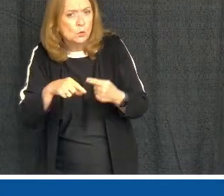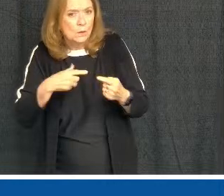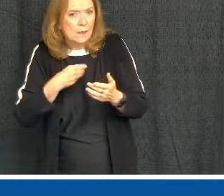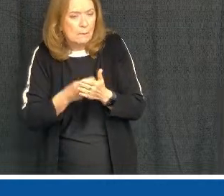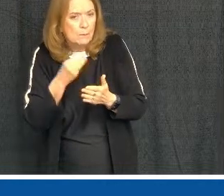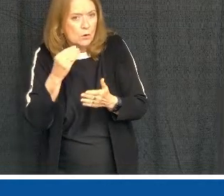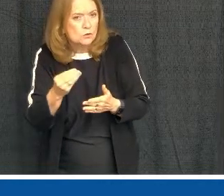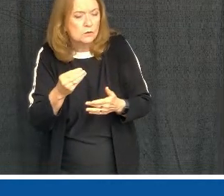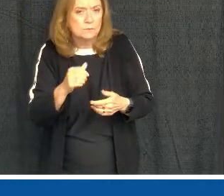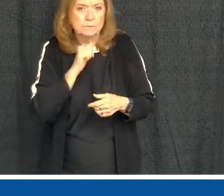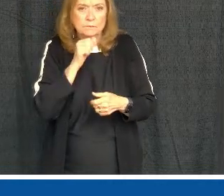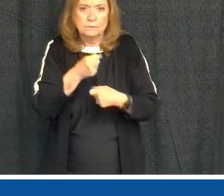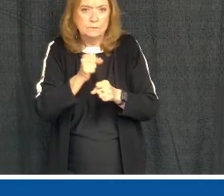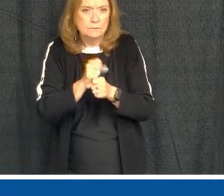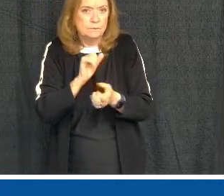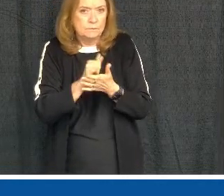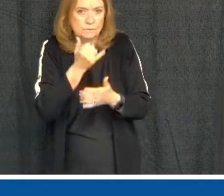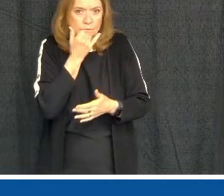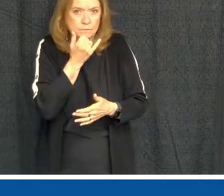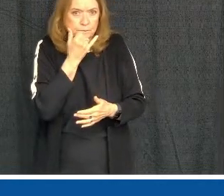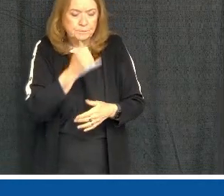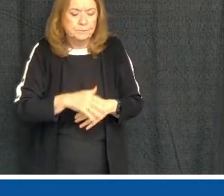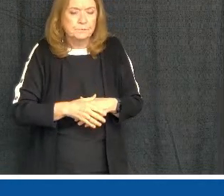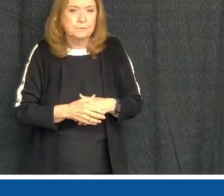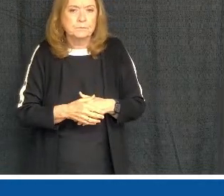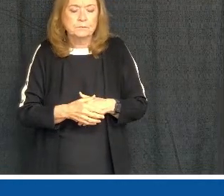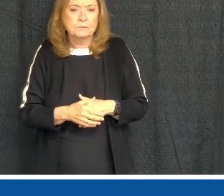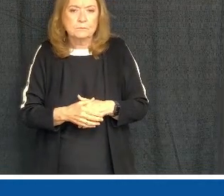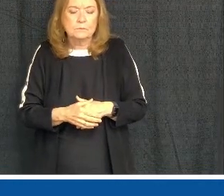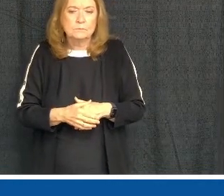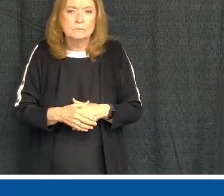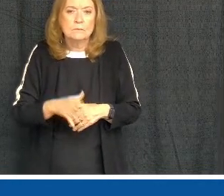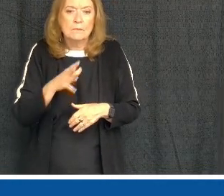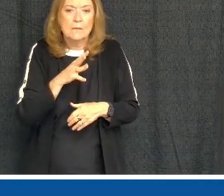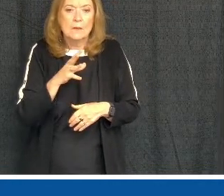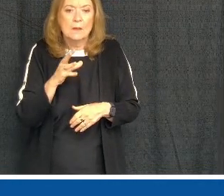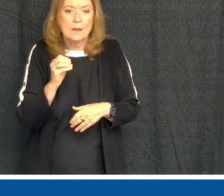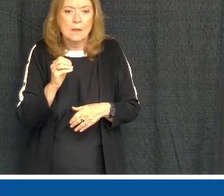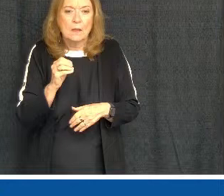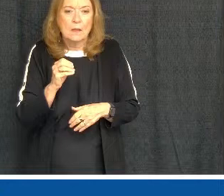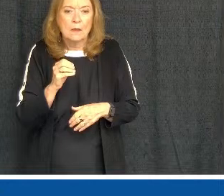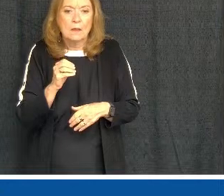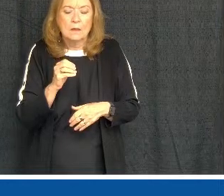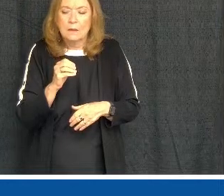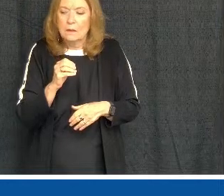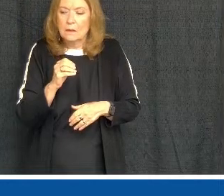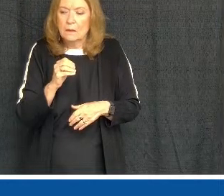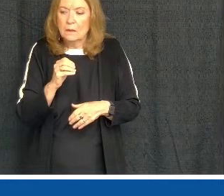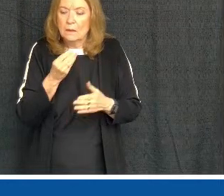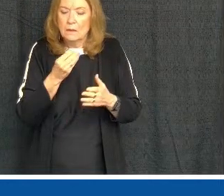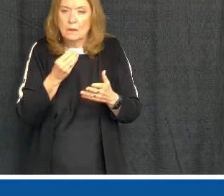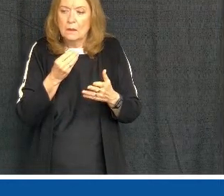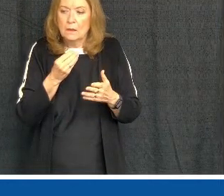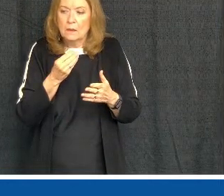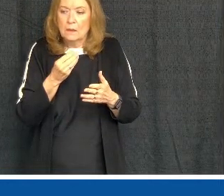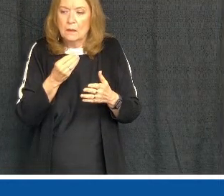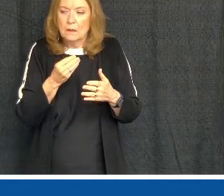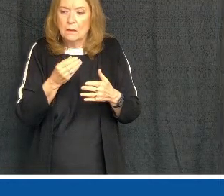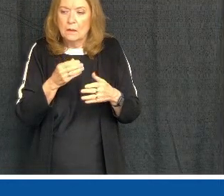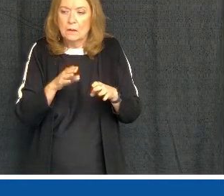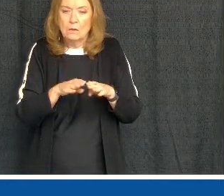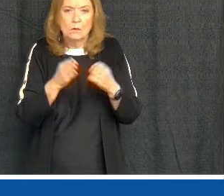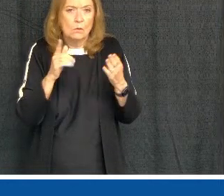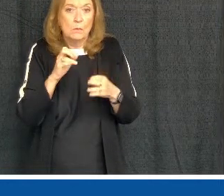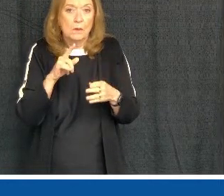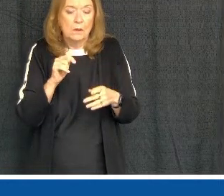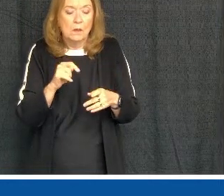I did not make that mistake that most builders make when you buy an older lot. To me, there was